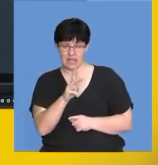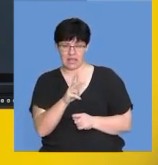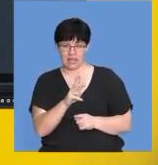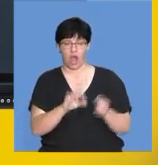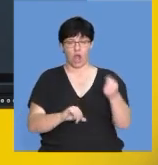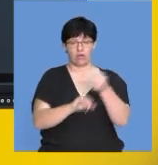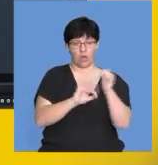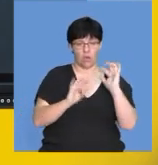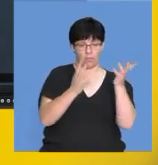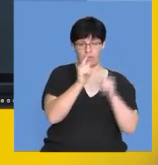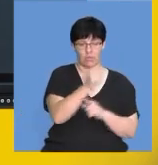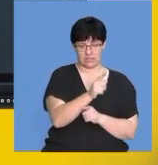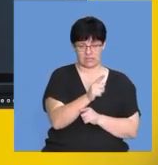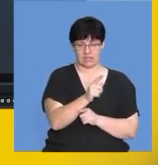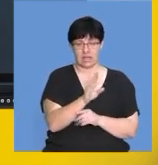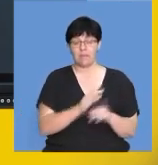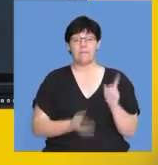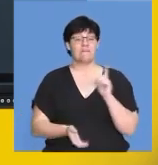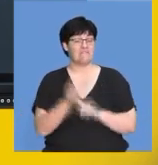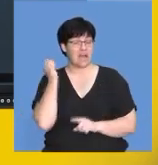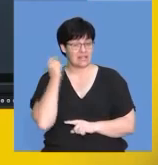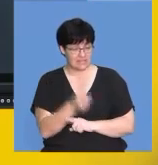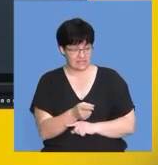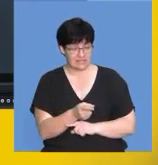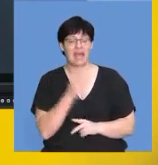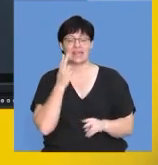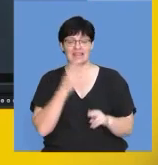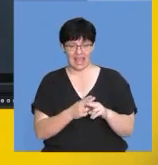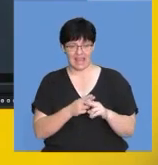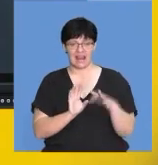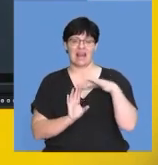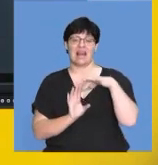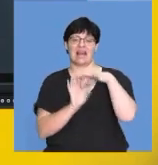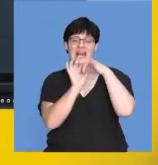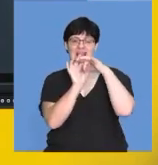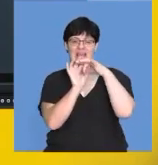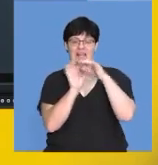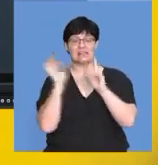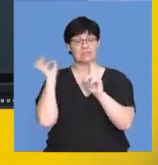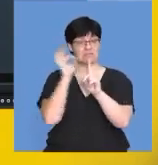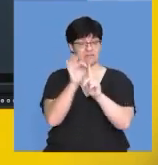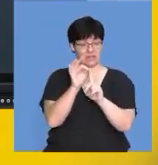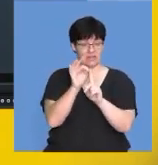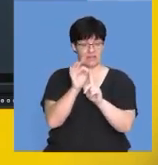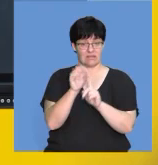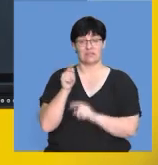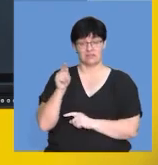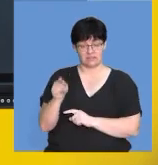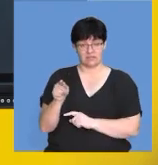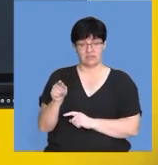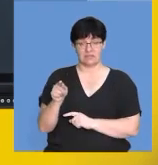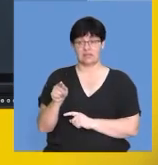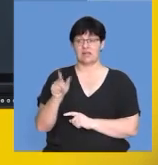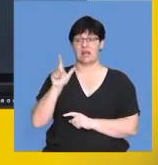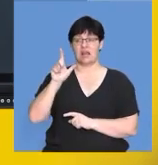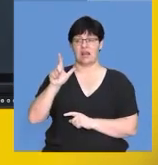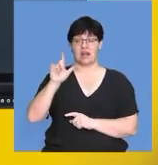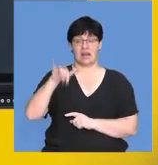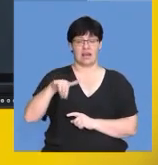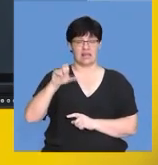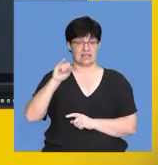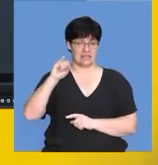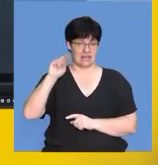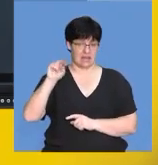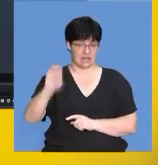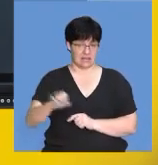complementary anticodon was. Once I found that, I was able to link that specifically to, in this case, the amino acid was